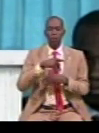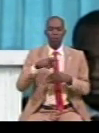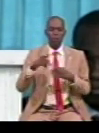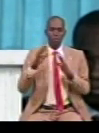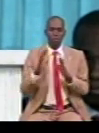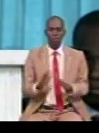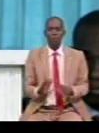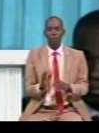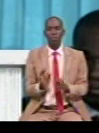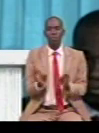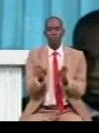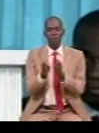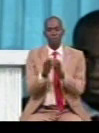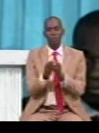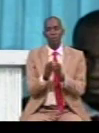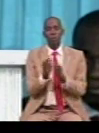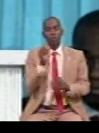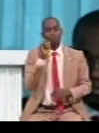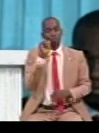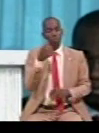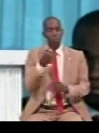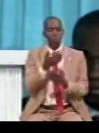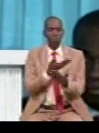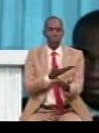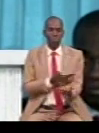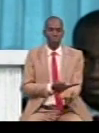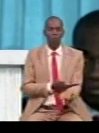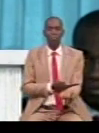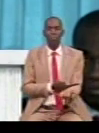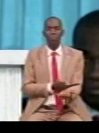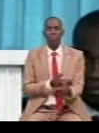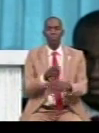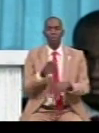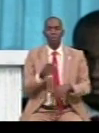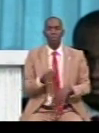conference. Tomorrow morning,